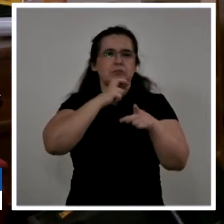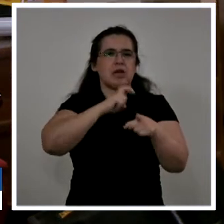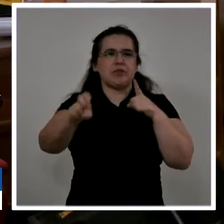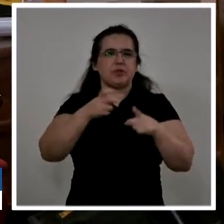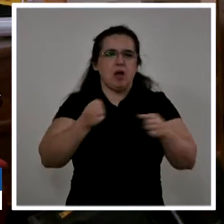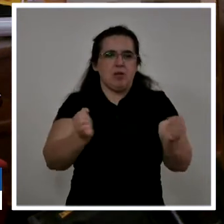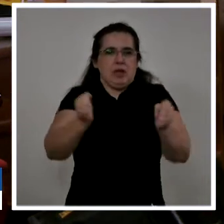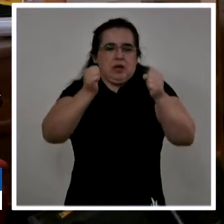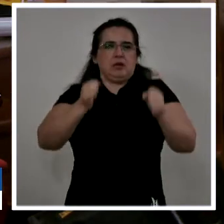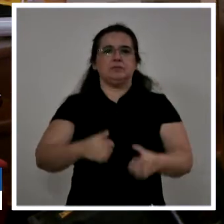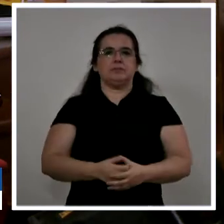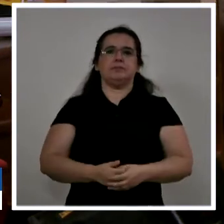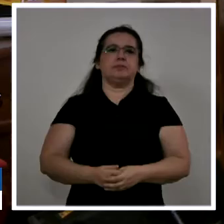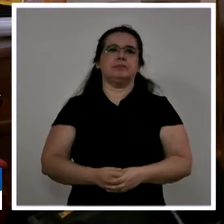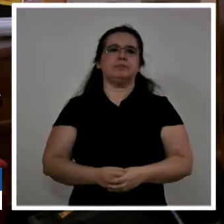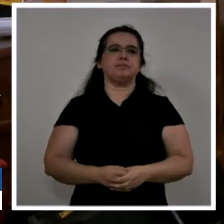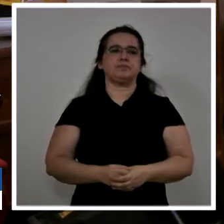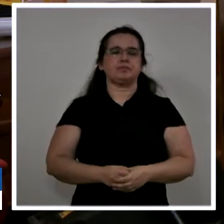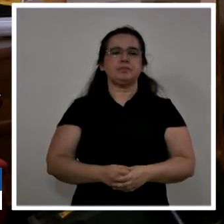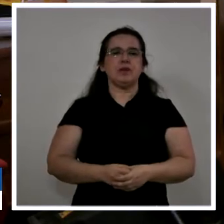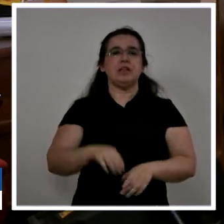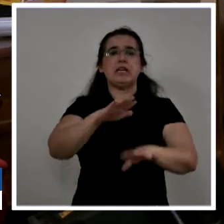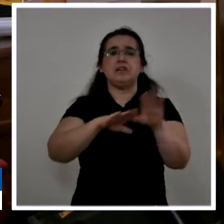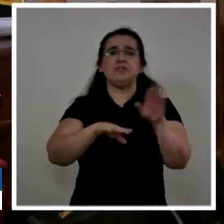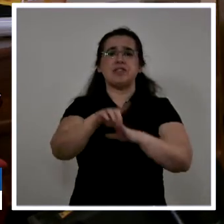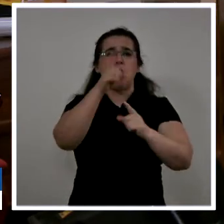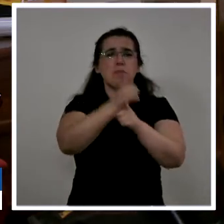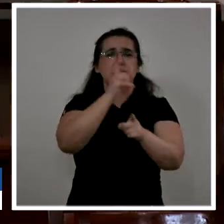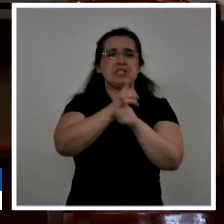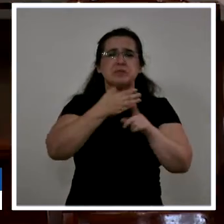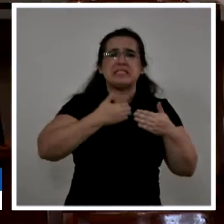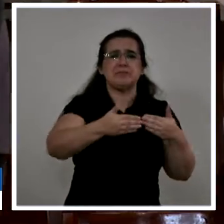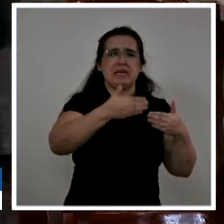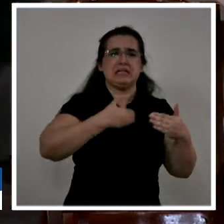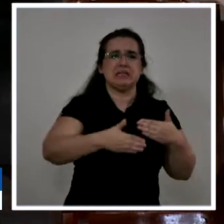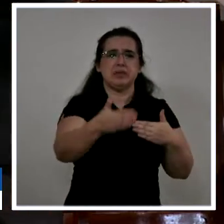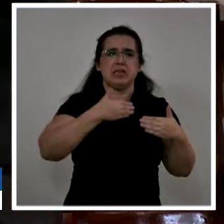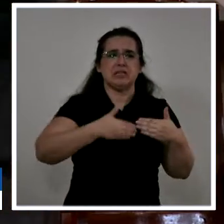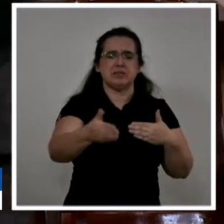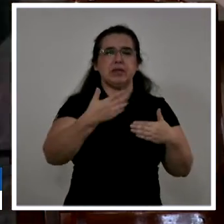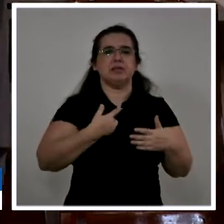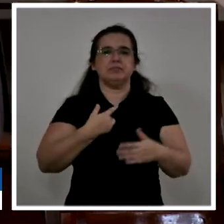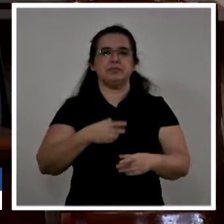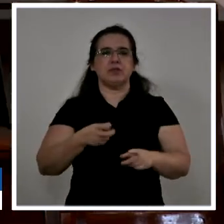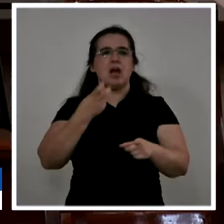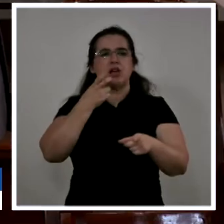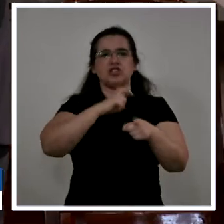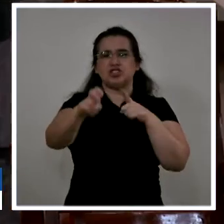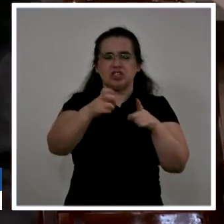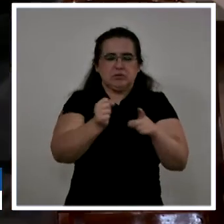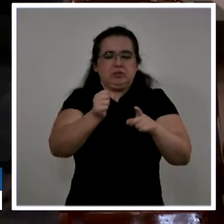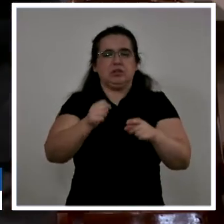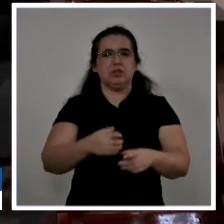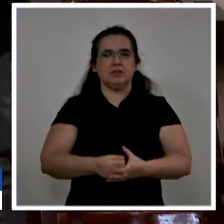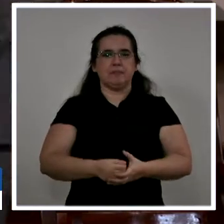So after a while, they did this for several weeks. E eles fizeram isto durante várias semanas. And the mouse would get shocked. E os ratos levavam os choques. He'd hide